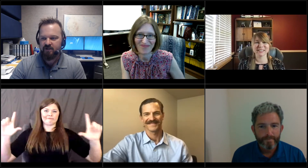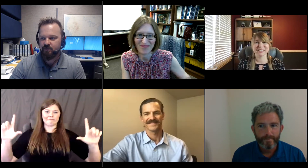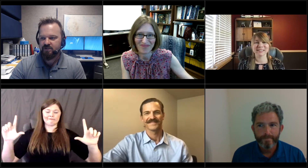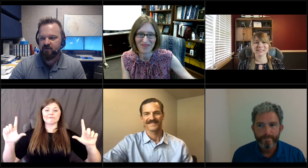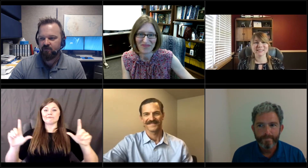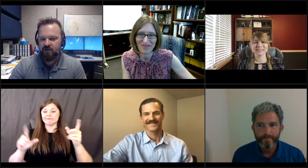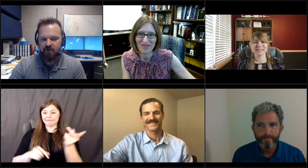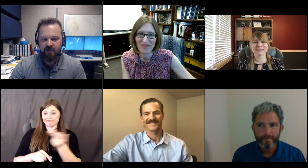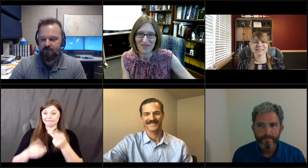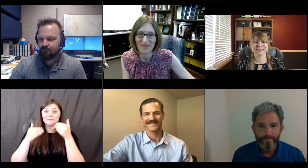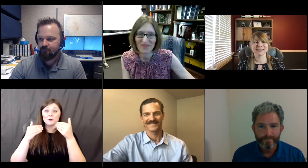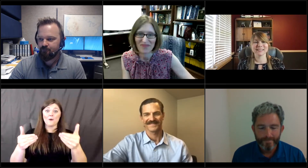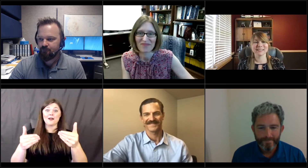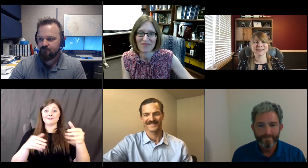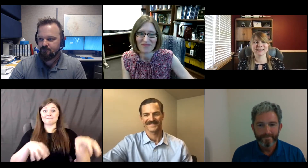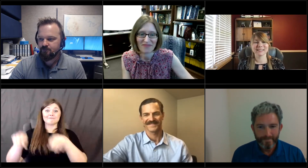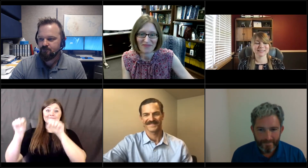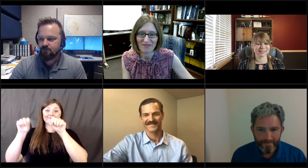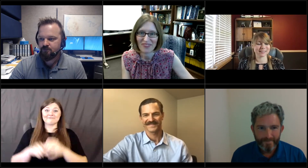if you guys want to take it from here, go ahead.